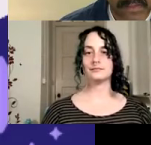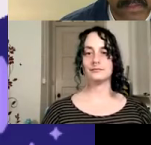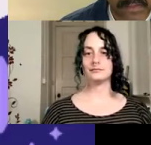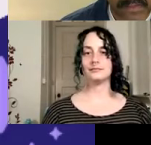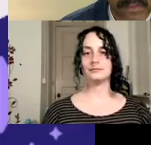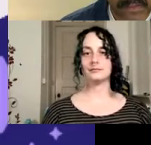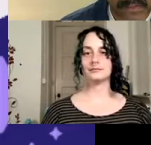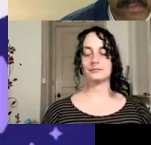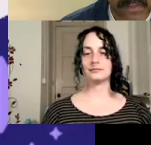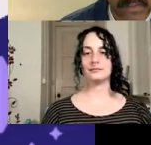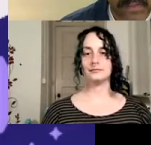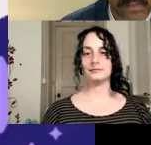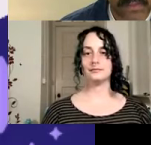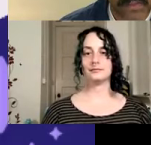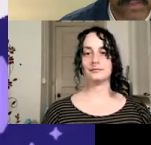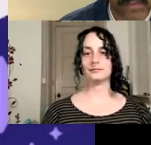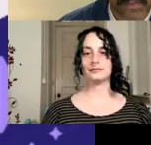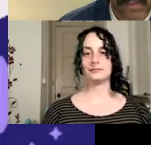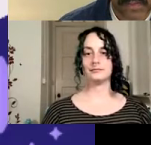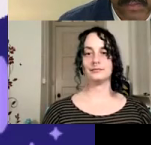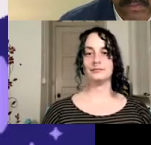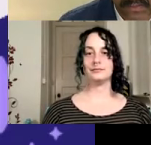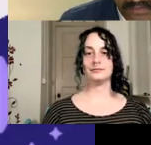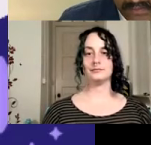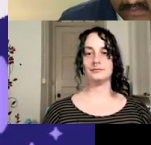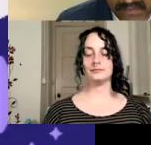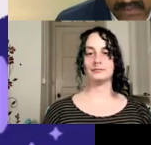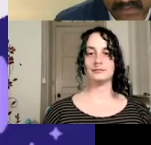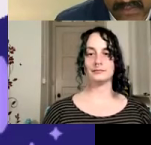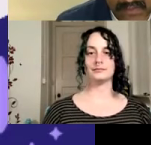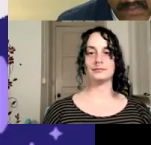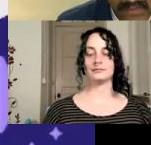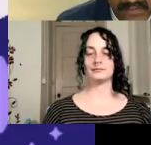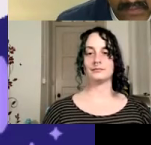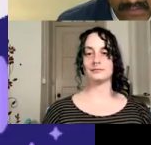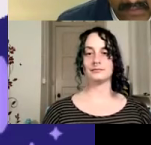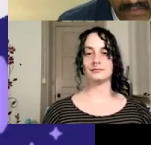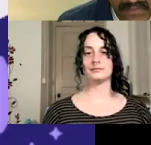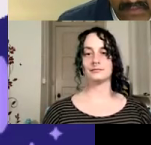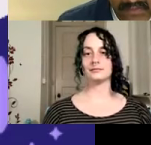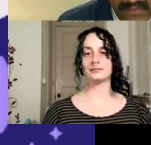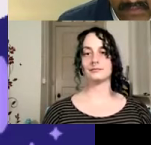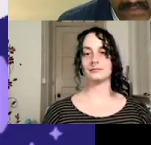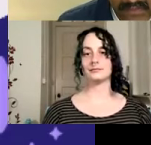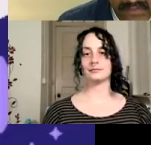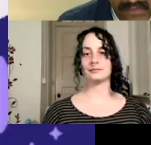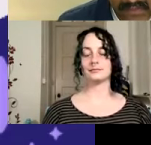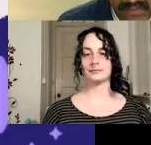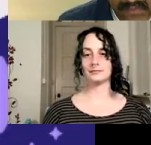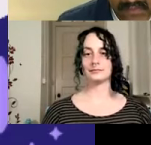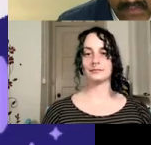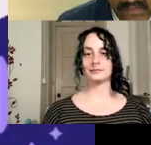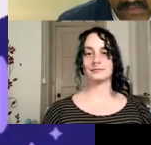it. Skype a Scientist completely relies off small donors. The average donor to support our program is about $11. It's